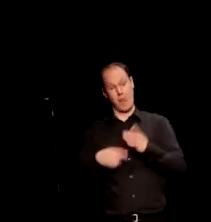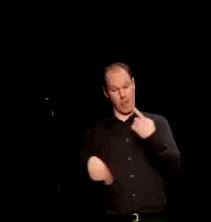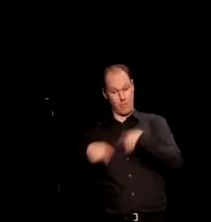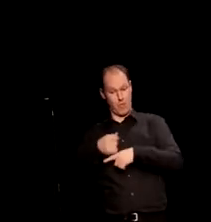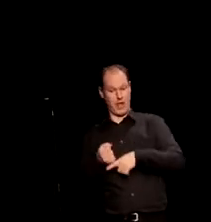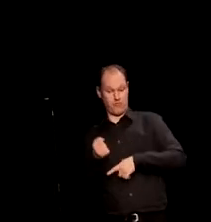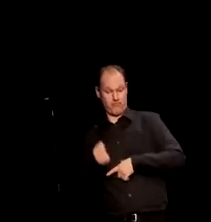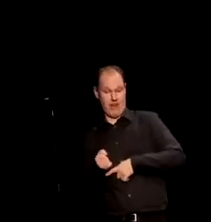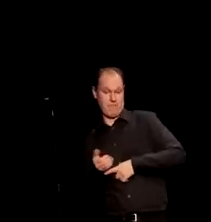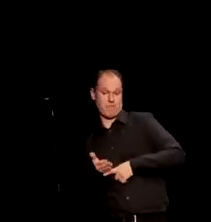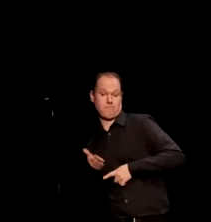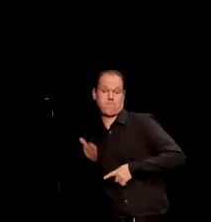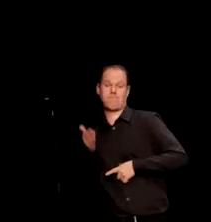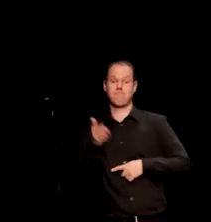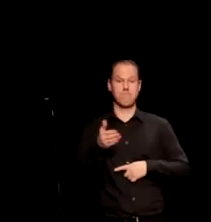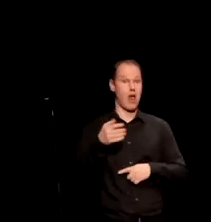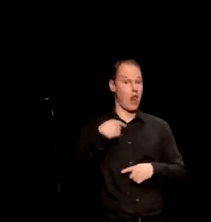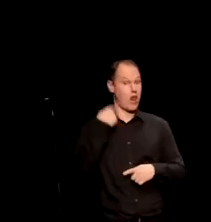to go to London,